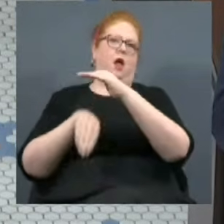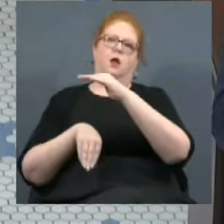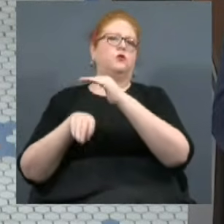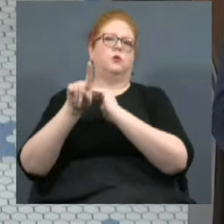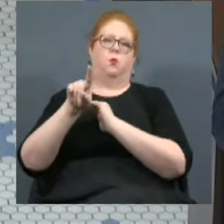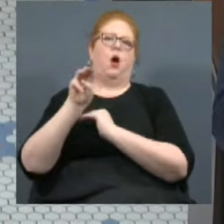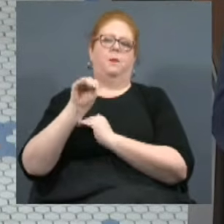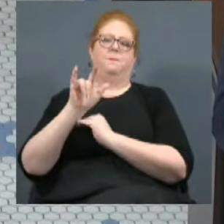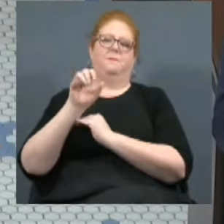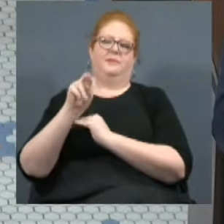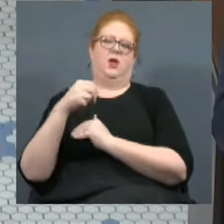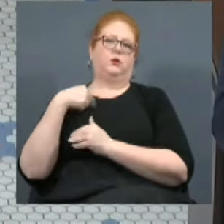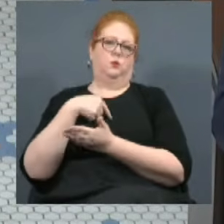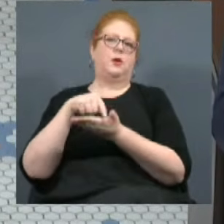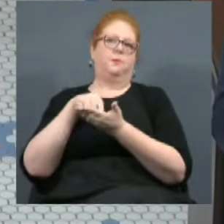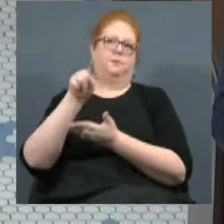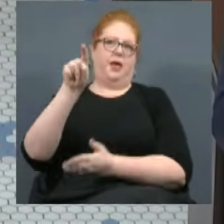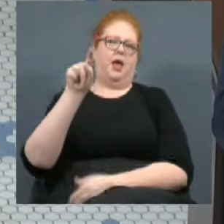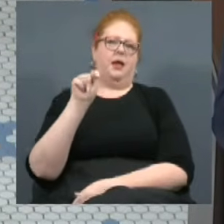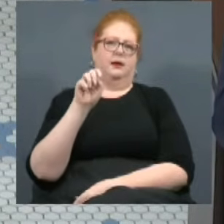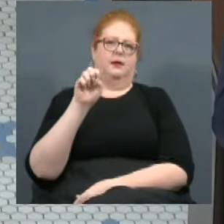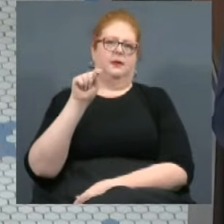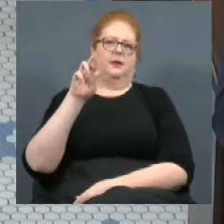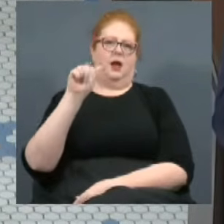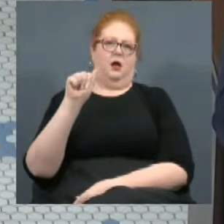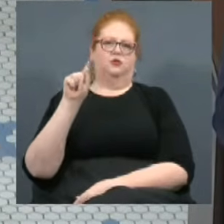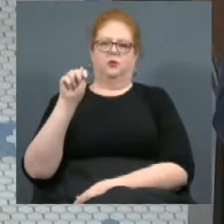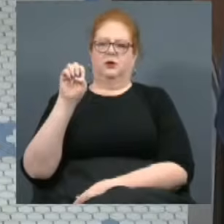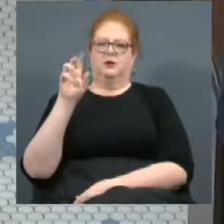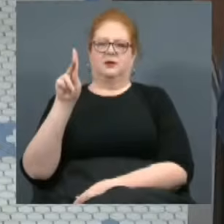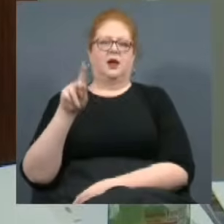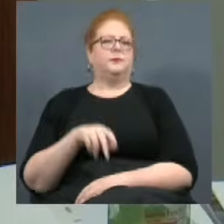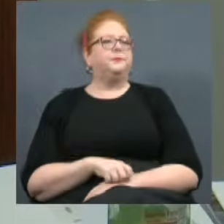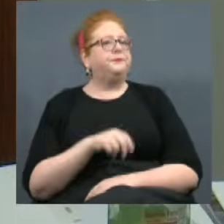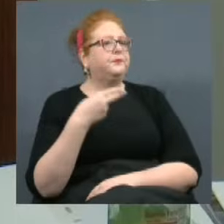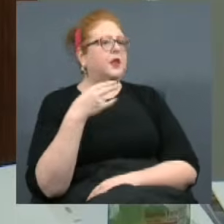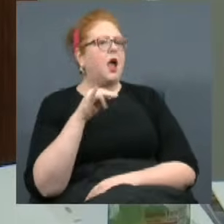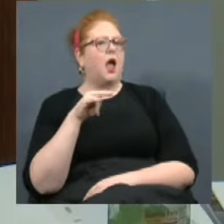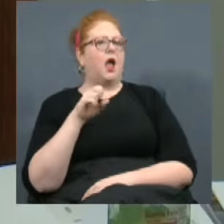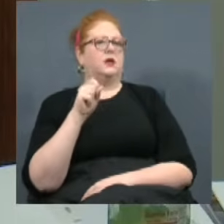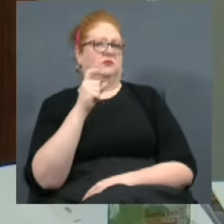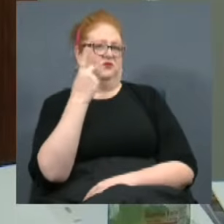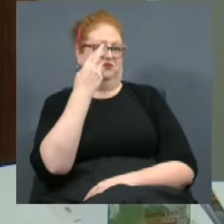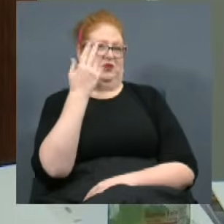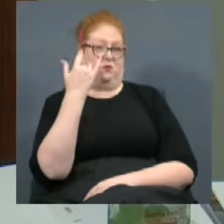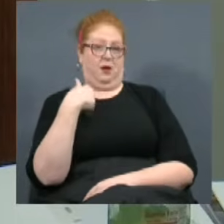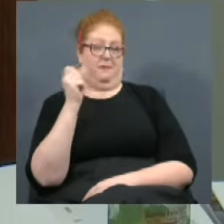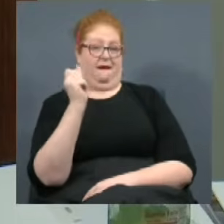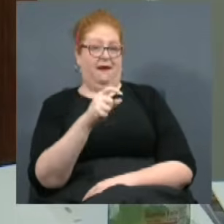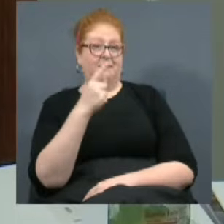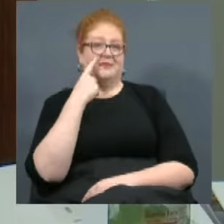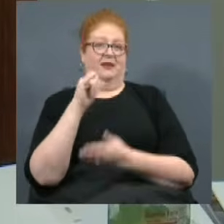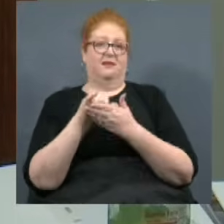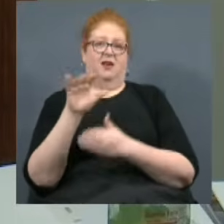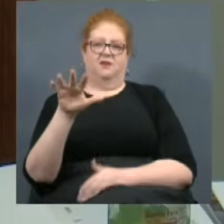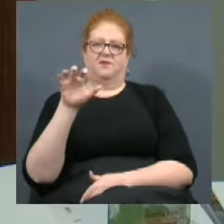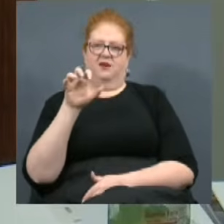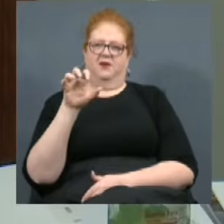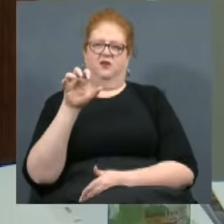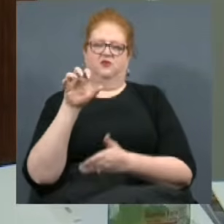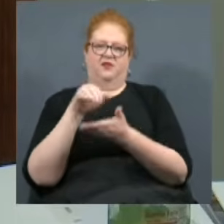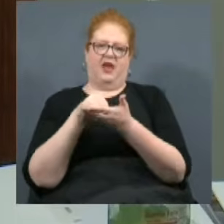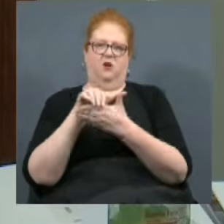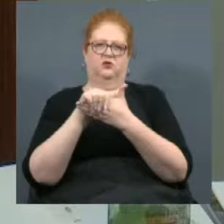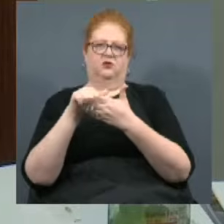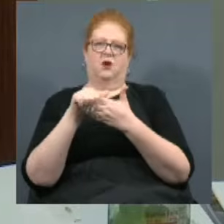paid Tetra Tech. So I can get you exact numbers on that. And I guess the reason I'm asking, because that $500,000 number seems to crop up.